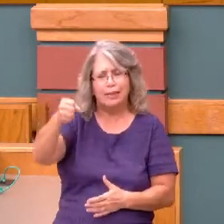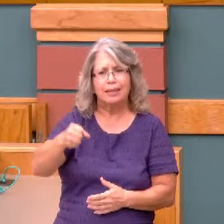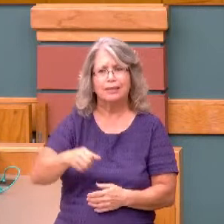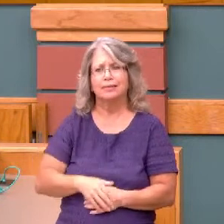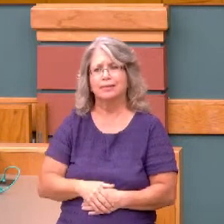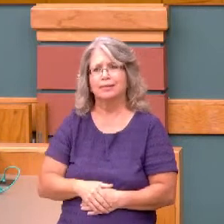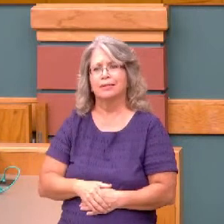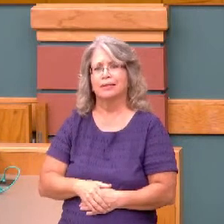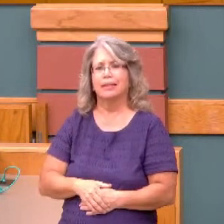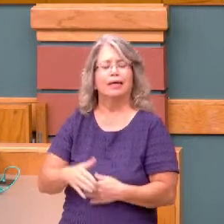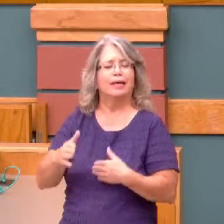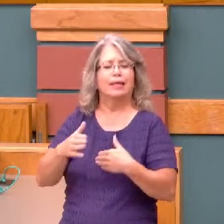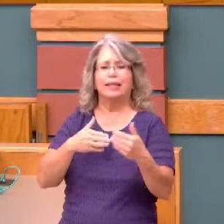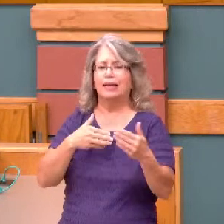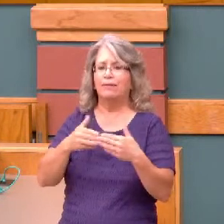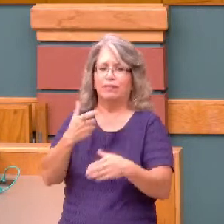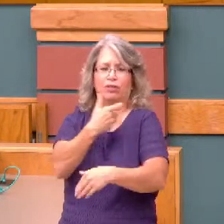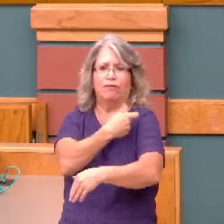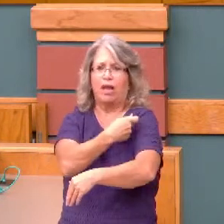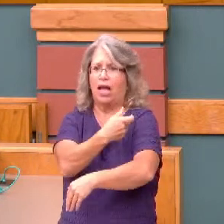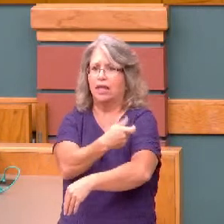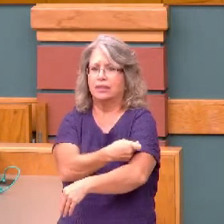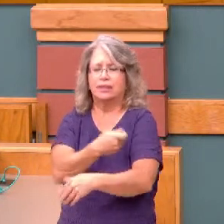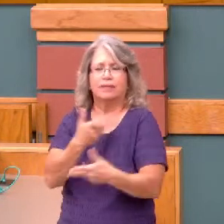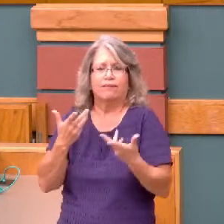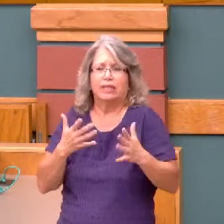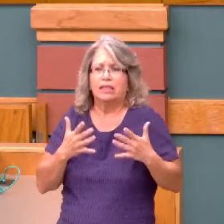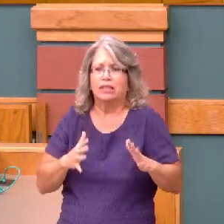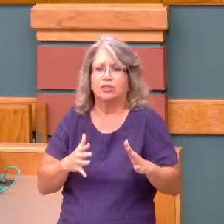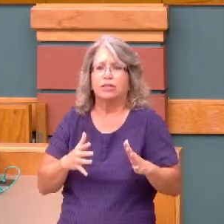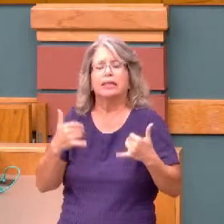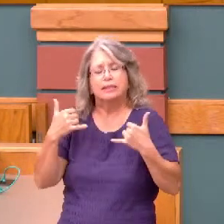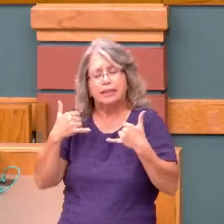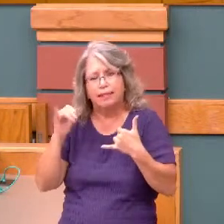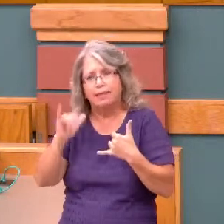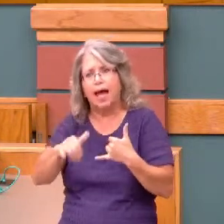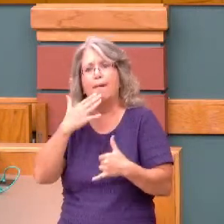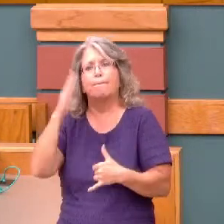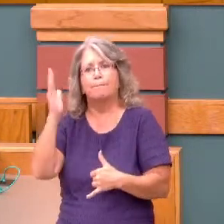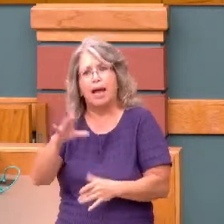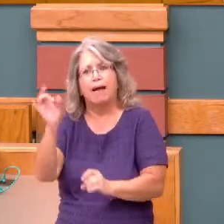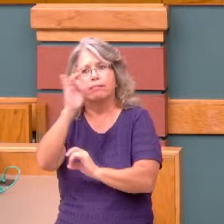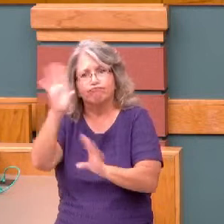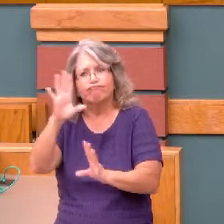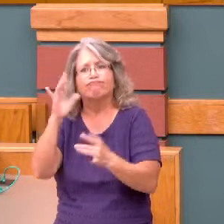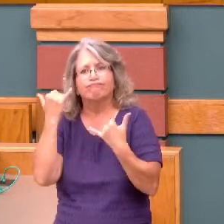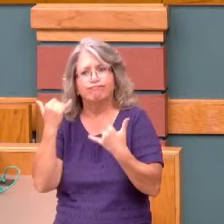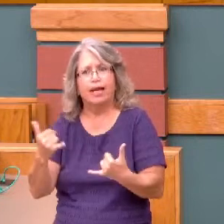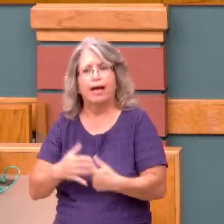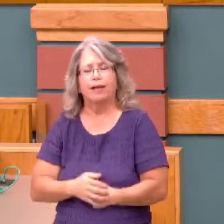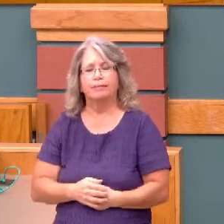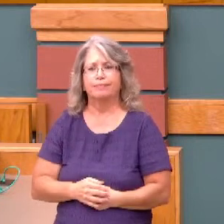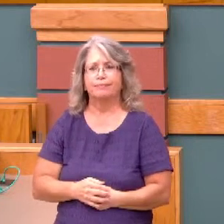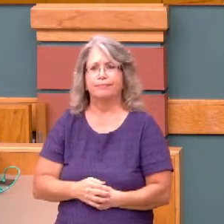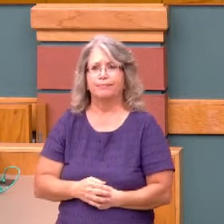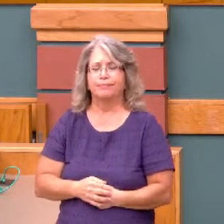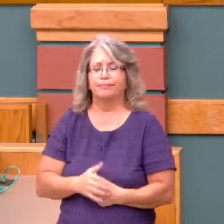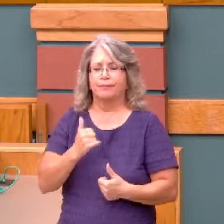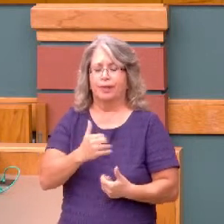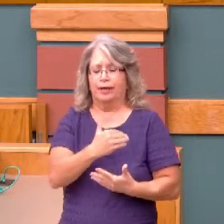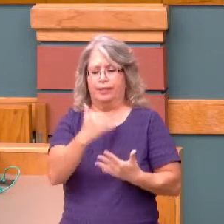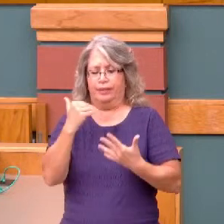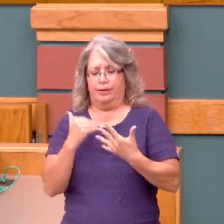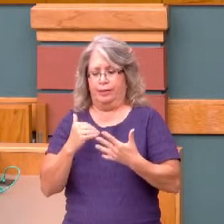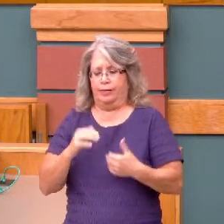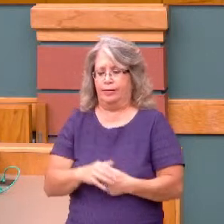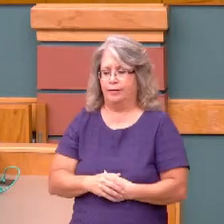you're vaccinated, it's that bad right now. So let me talk to you about resources now. And as others will tell